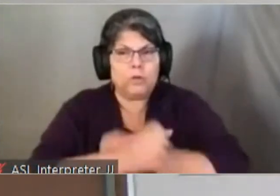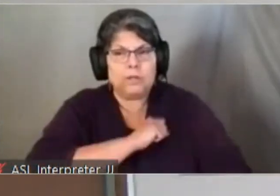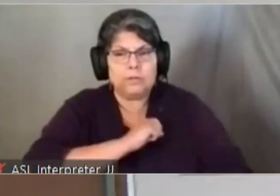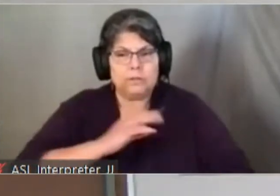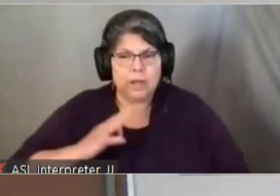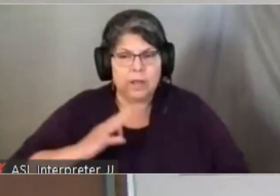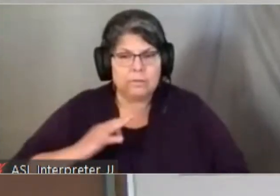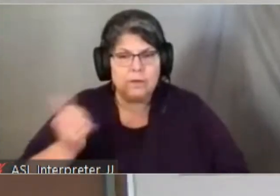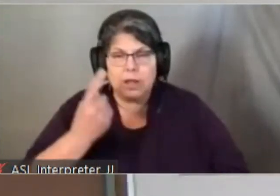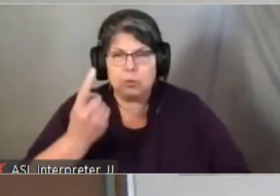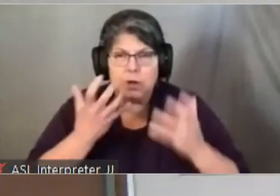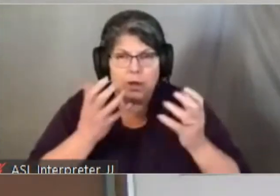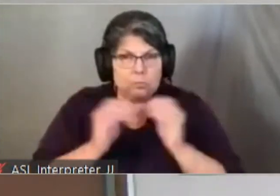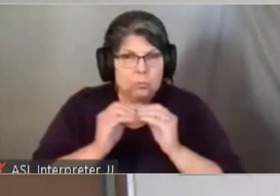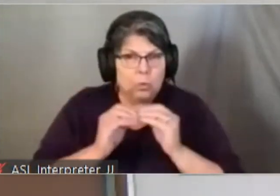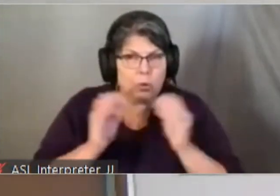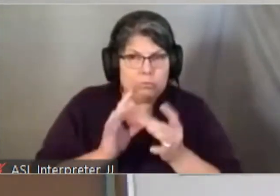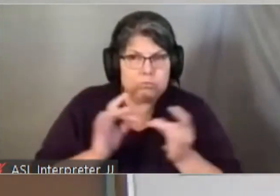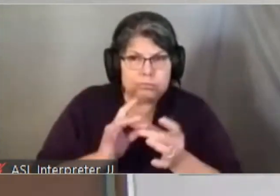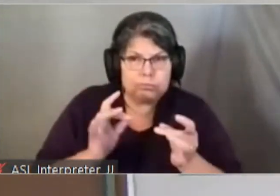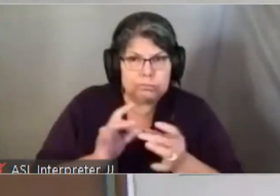has any further comments.